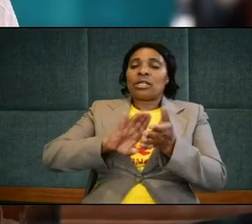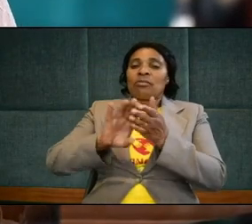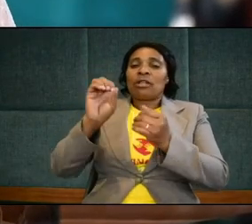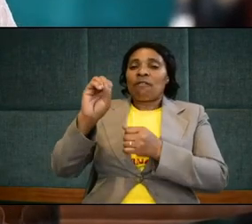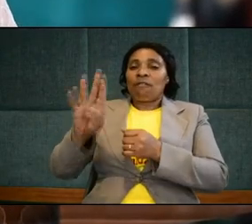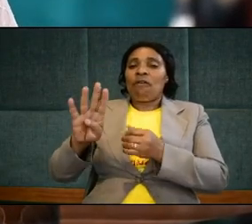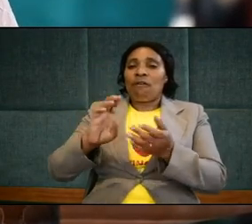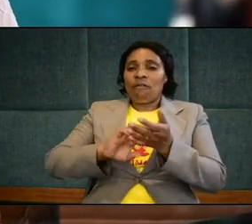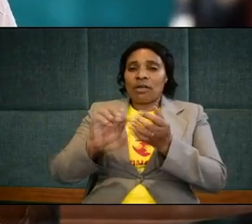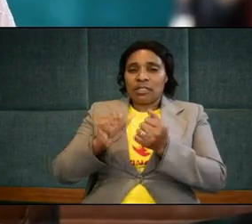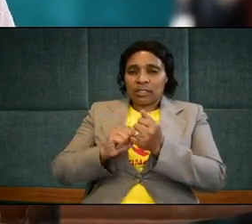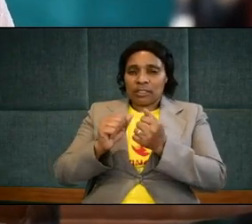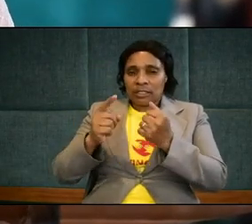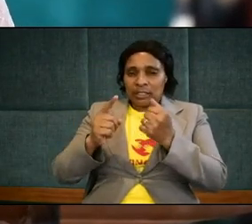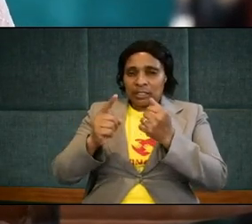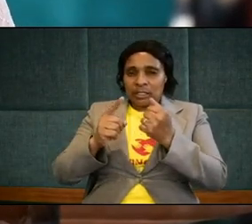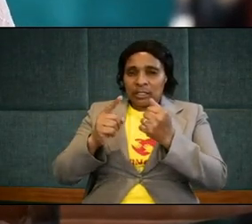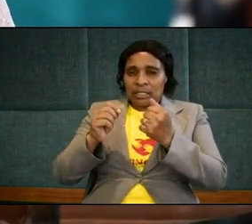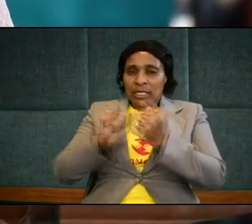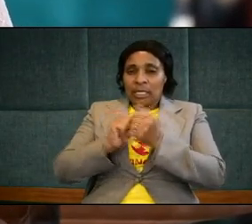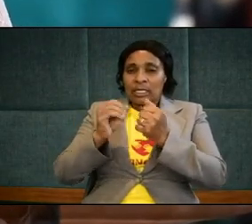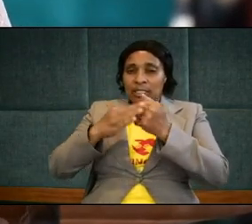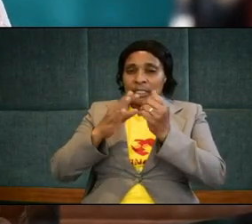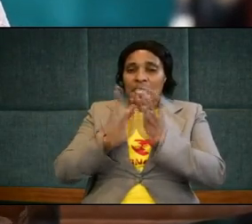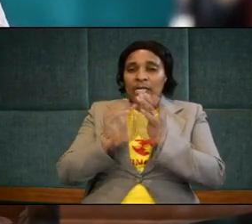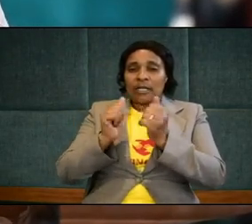Luke 4:18-19, and it says,